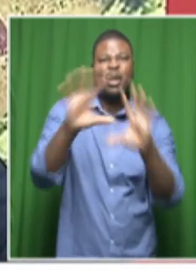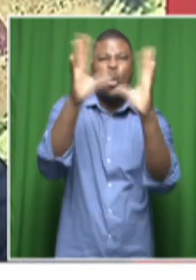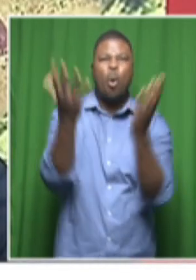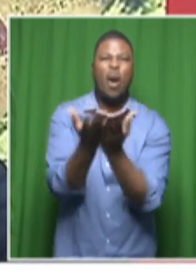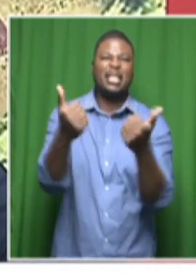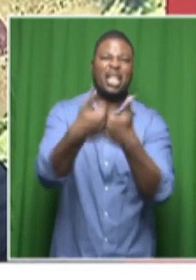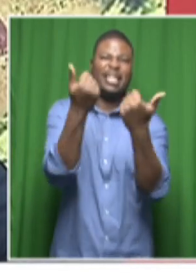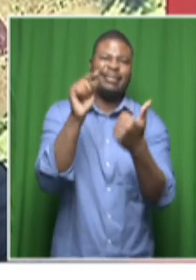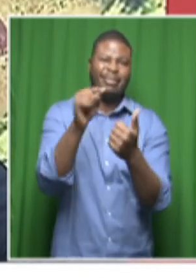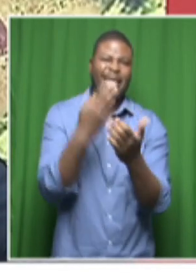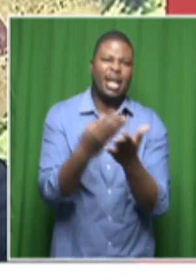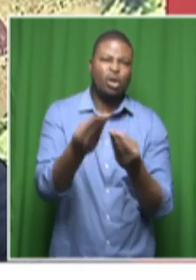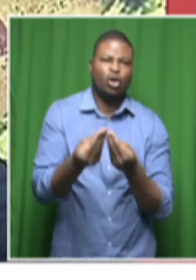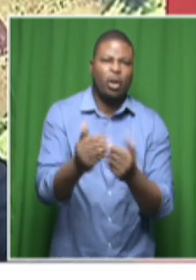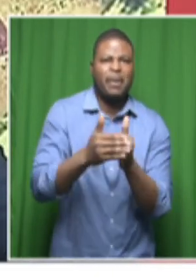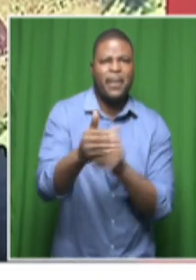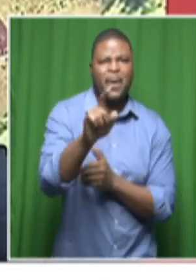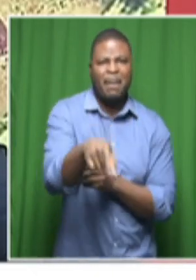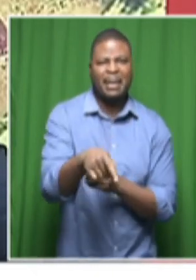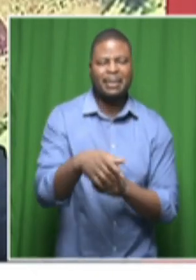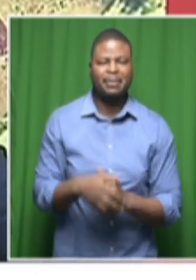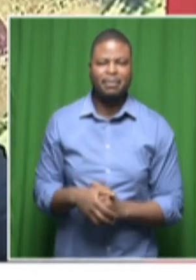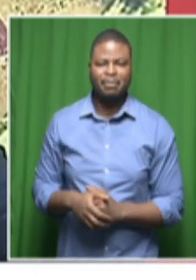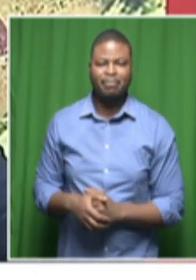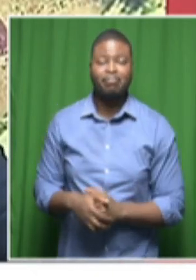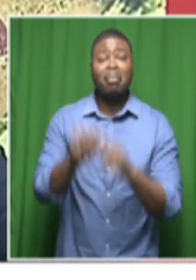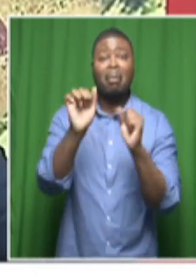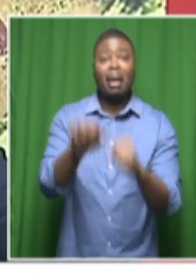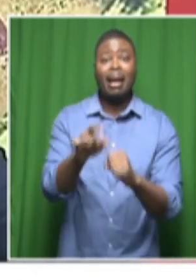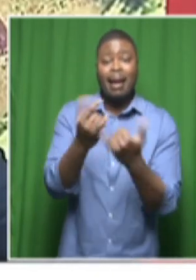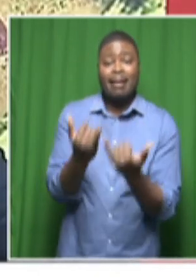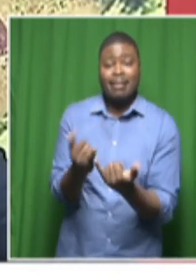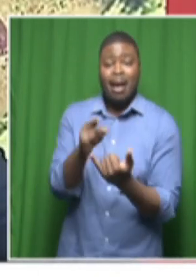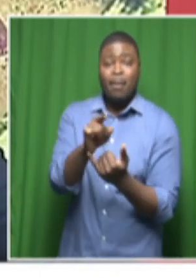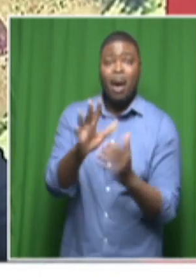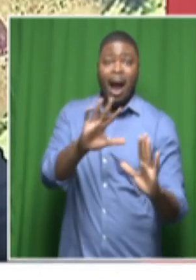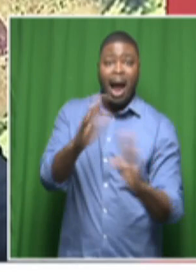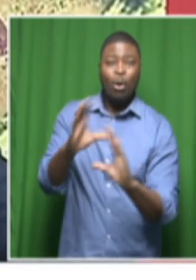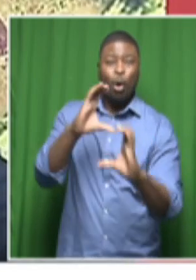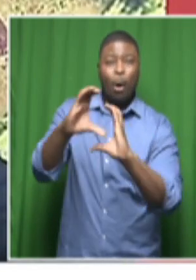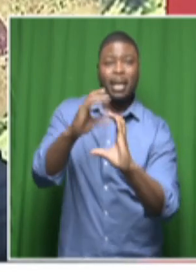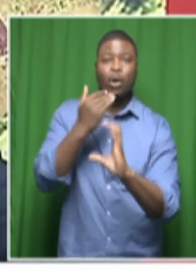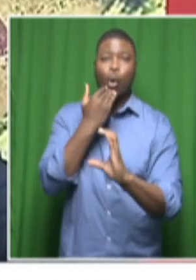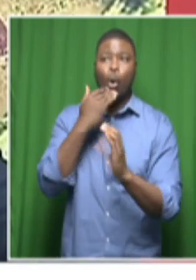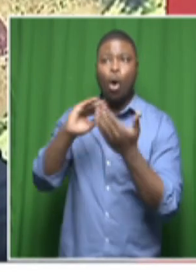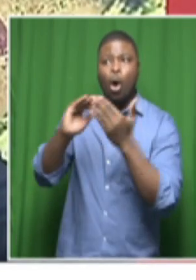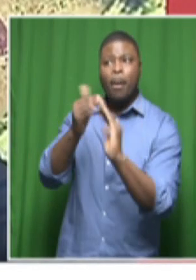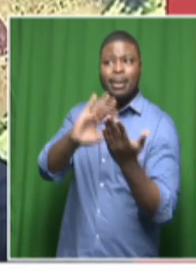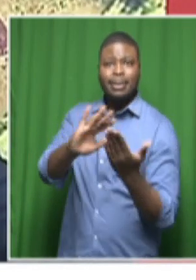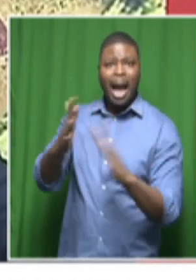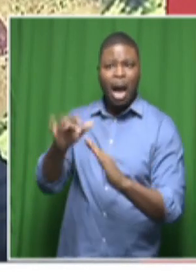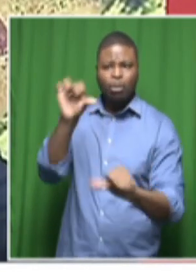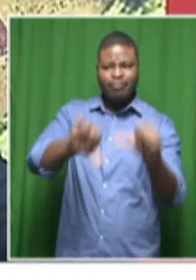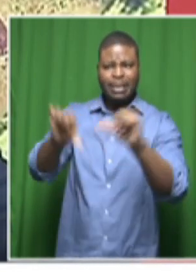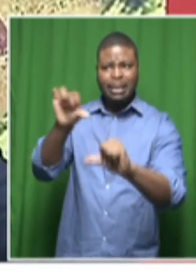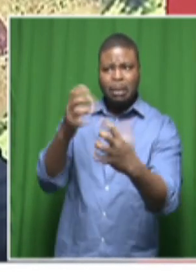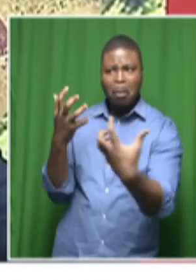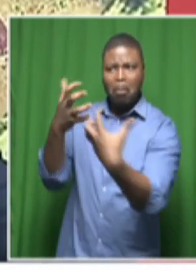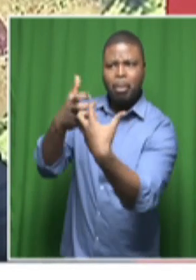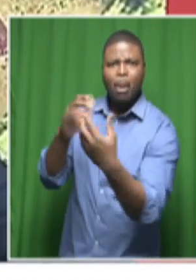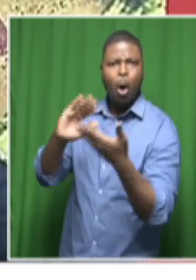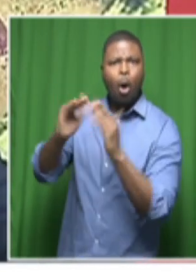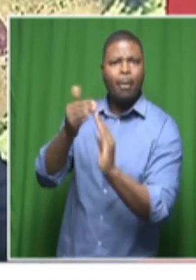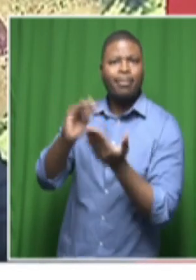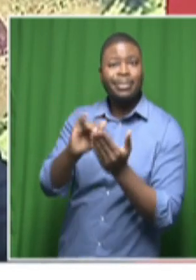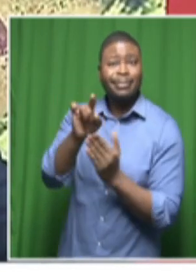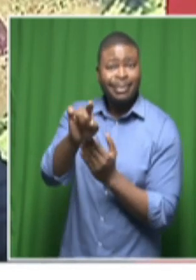the pure science and the in-depth knowledge and how that relates and communicates to the community. So how do we make it as